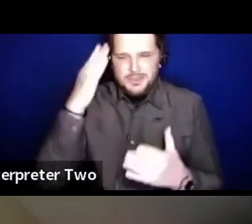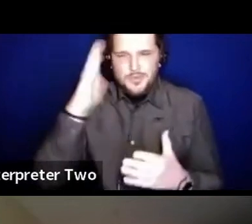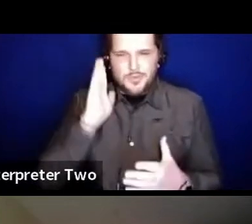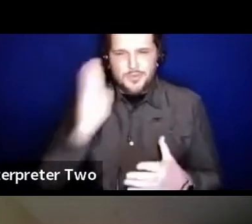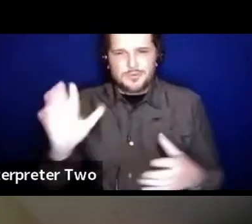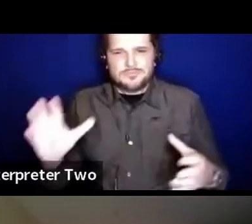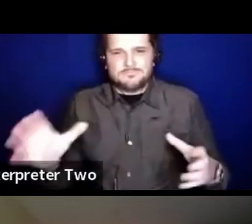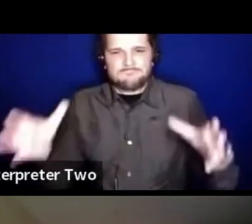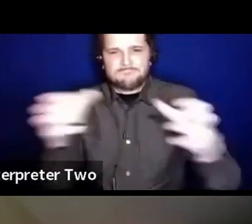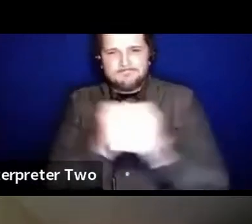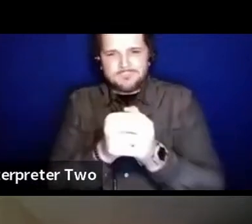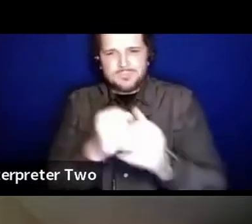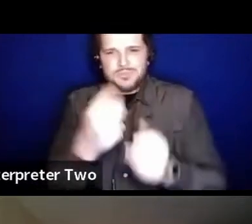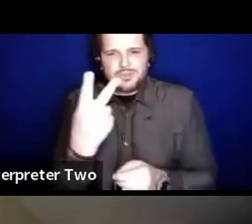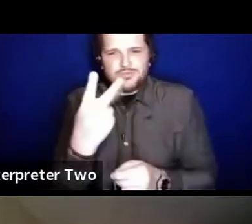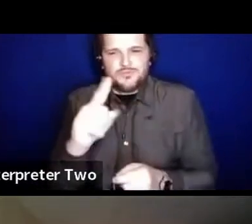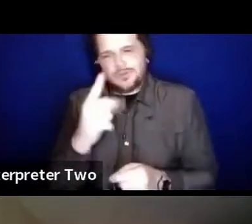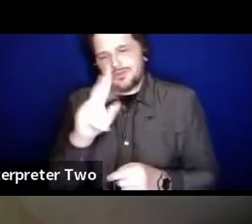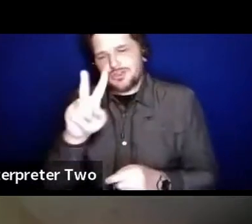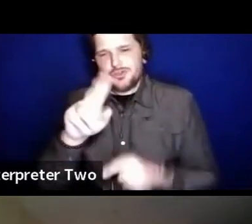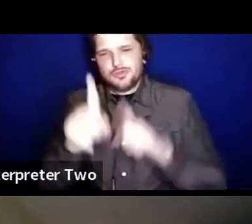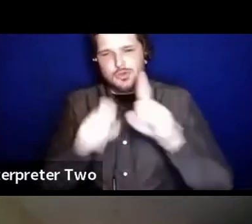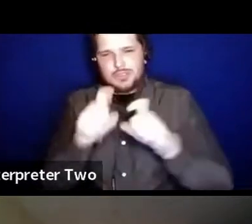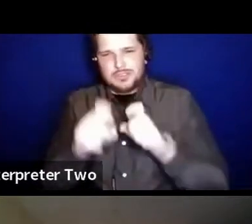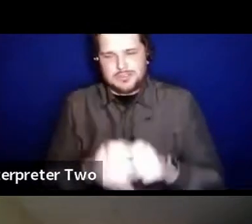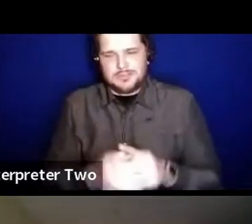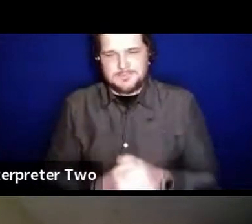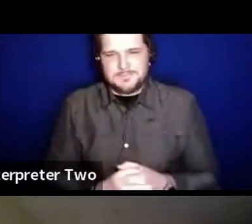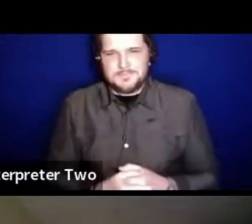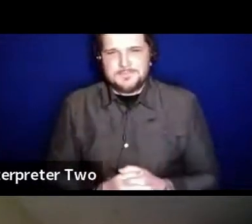So, okay. So,